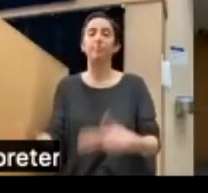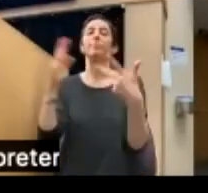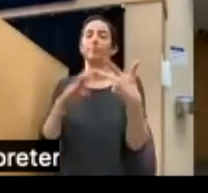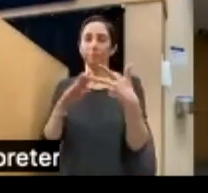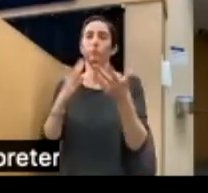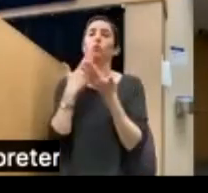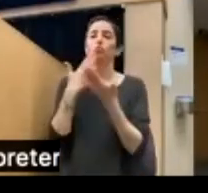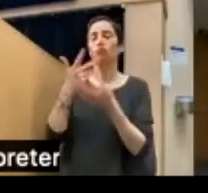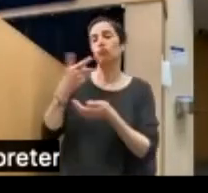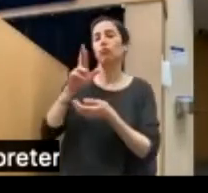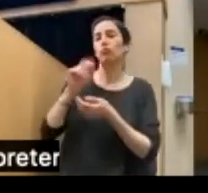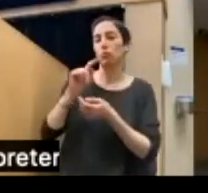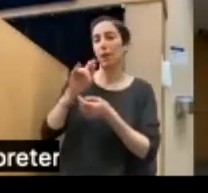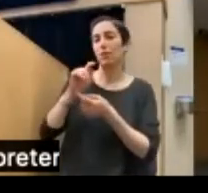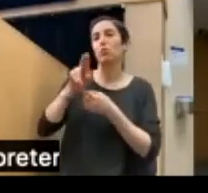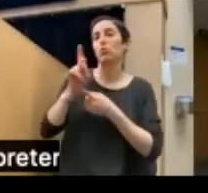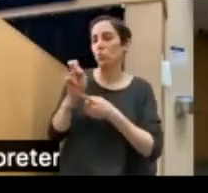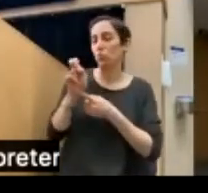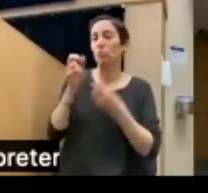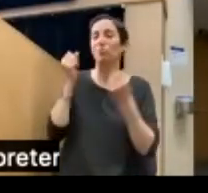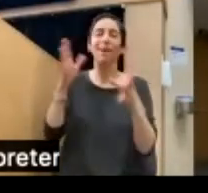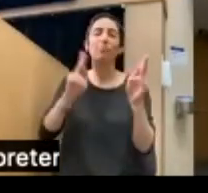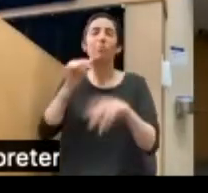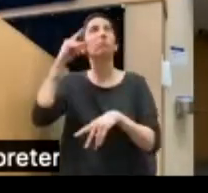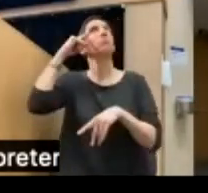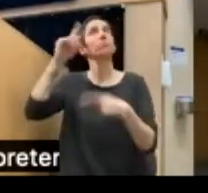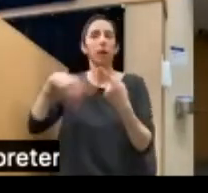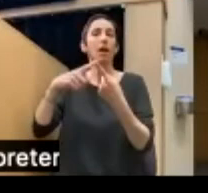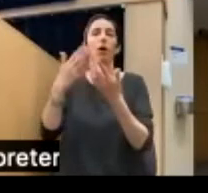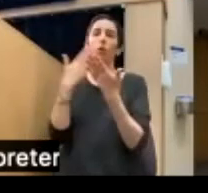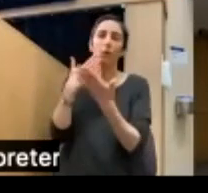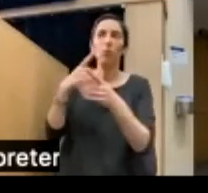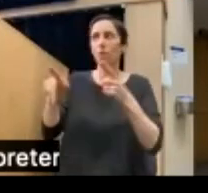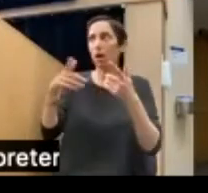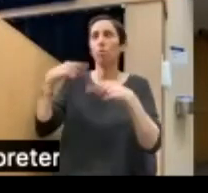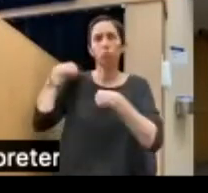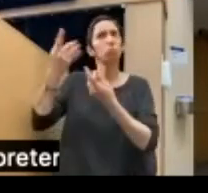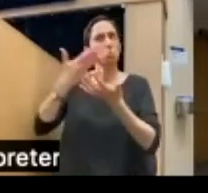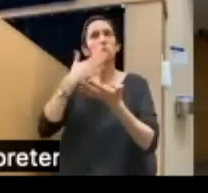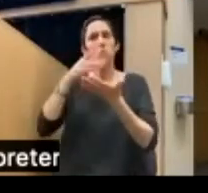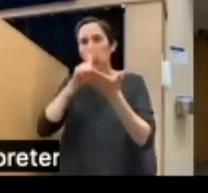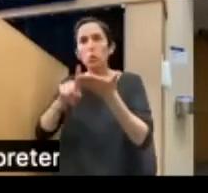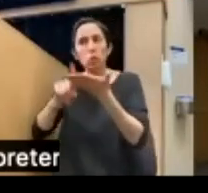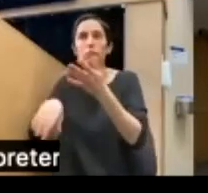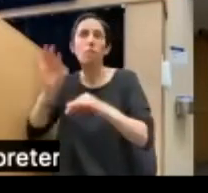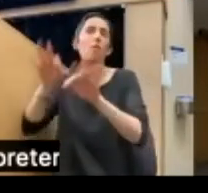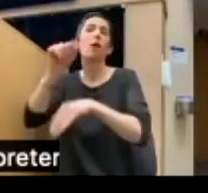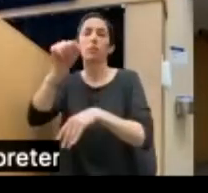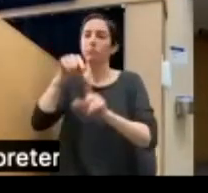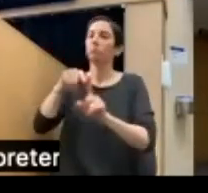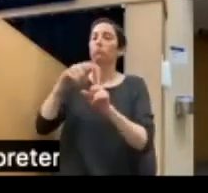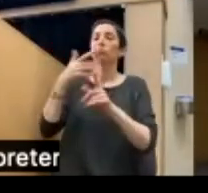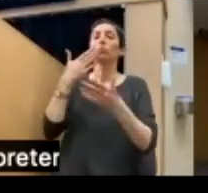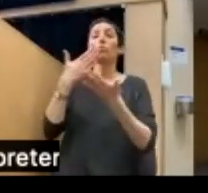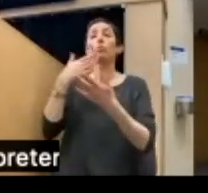such a underlooked and appreciated and well-researched actually way of boosting